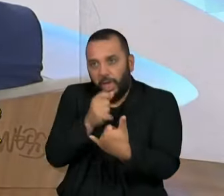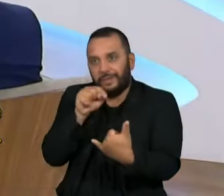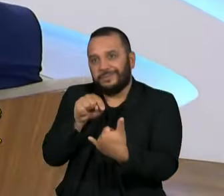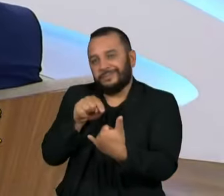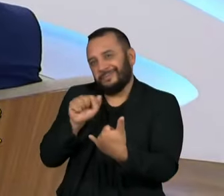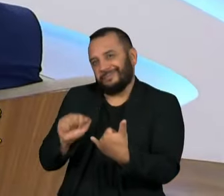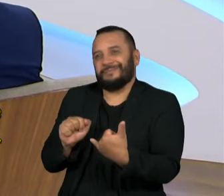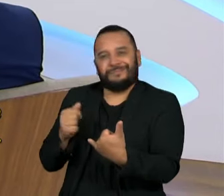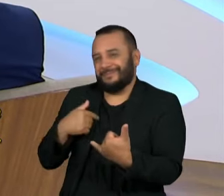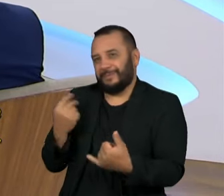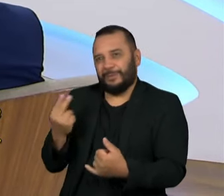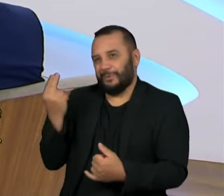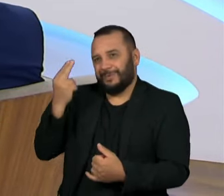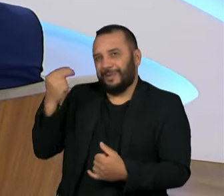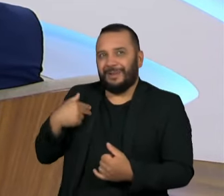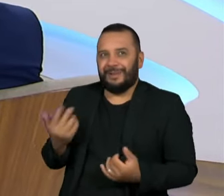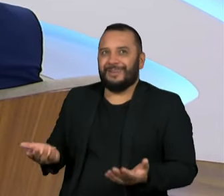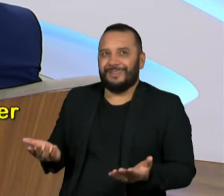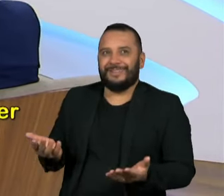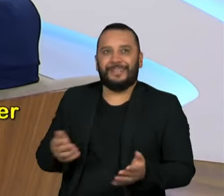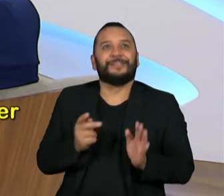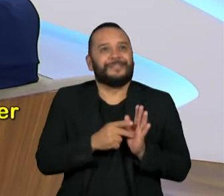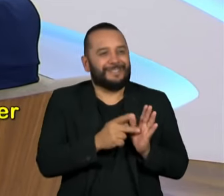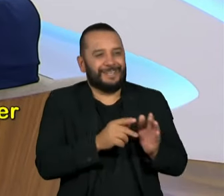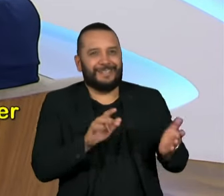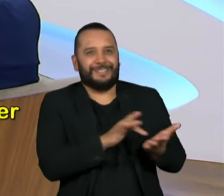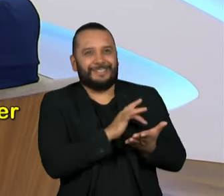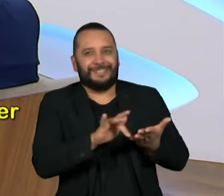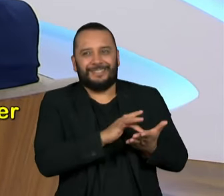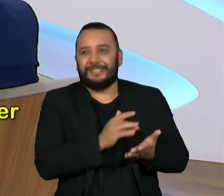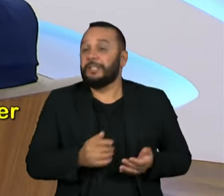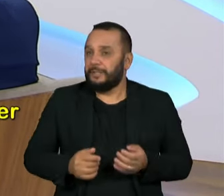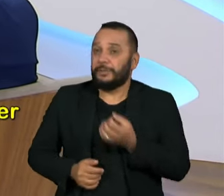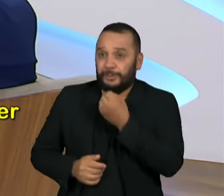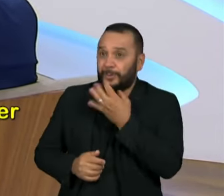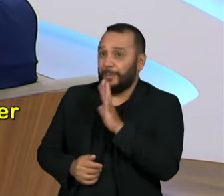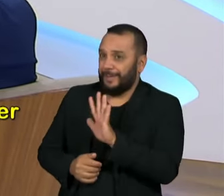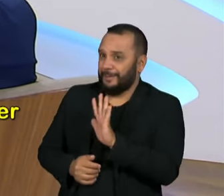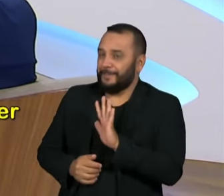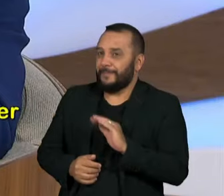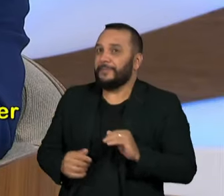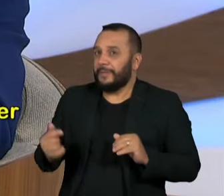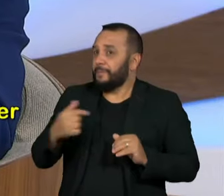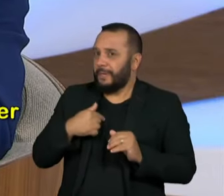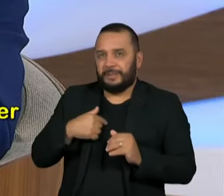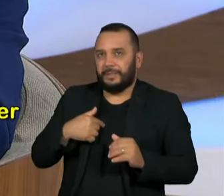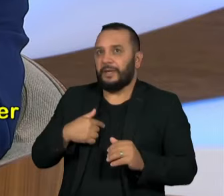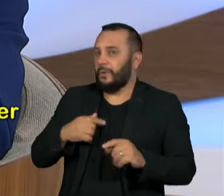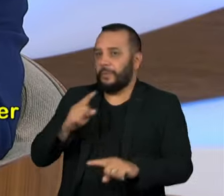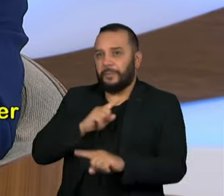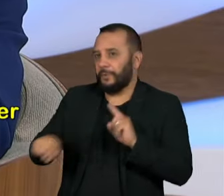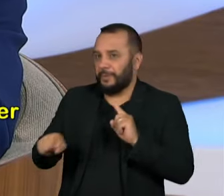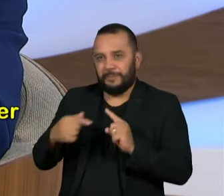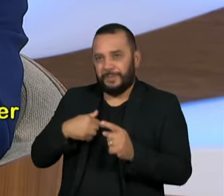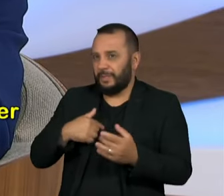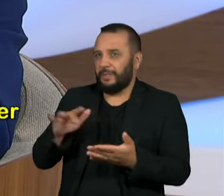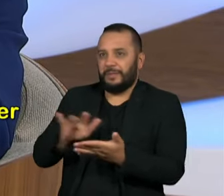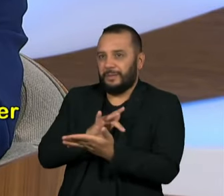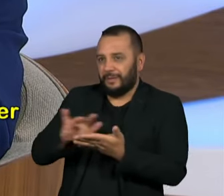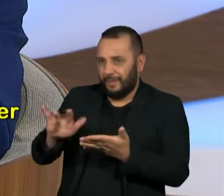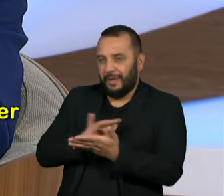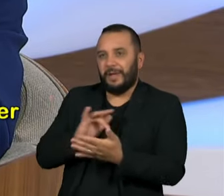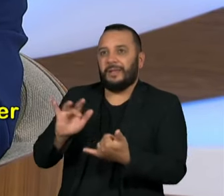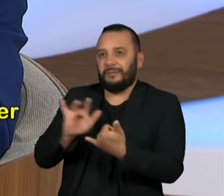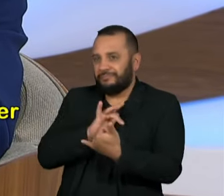their screens. So what I've done, well, okay, but I've banned the use of any screens or